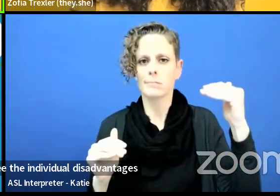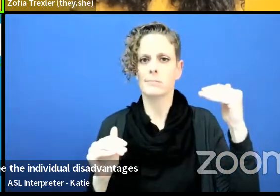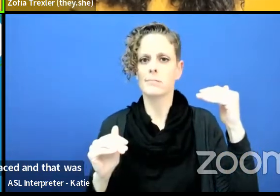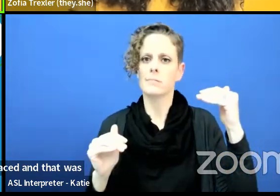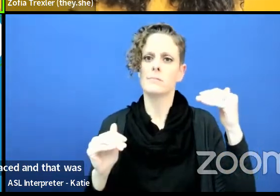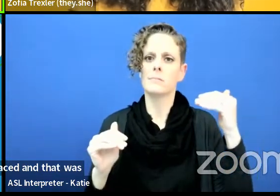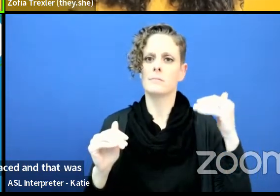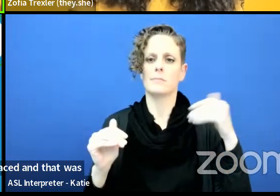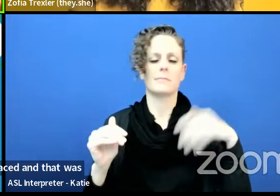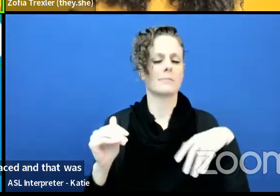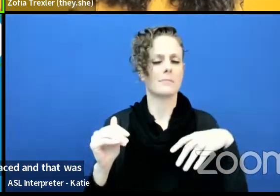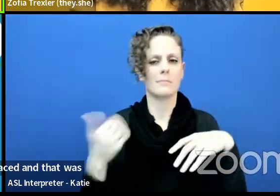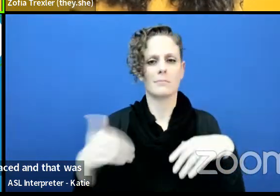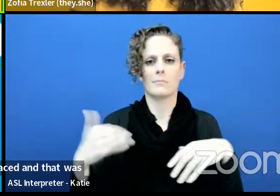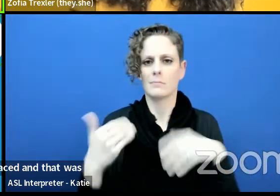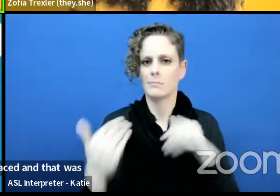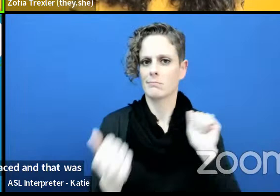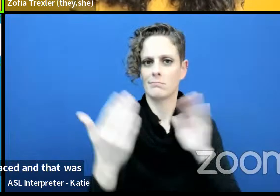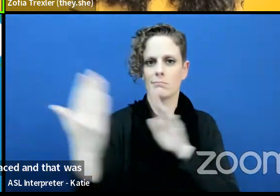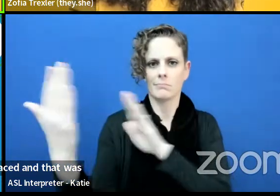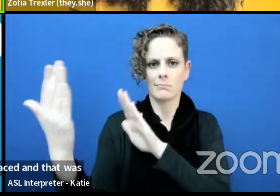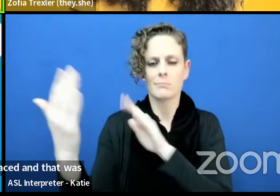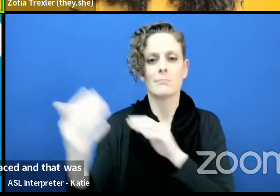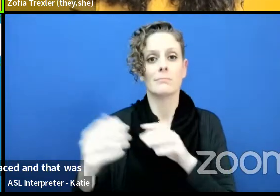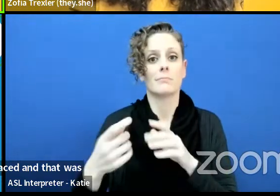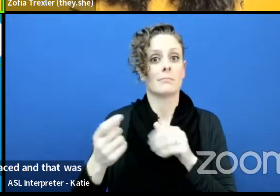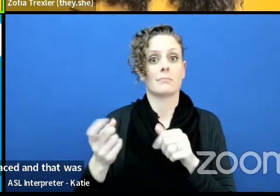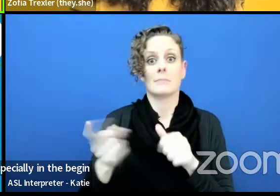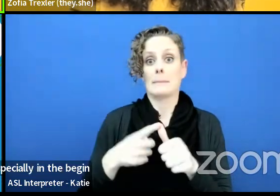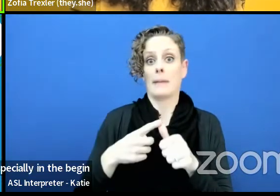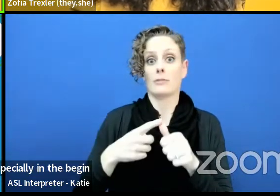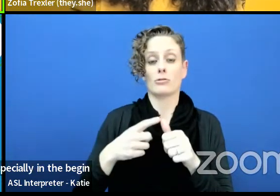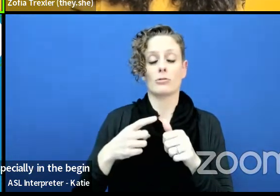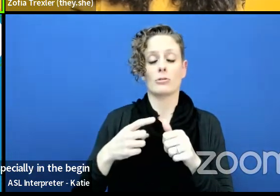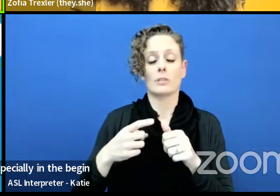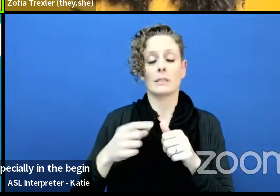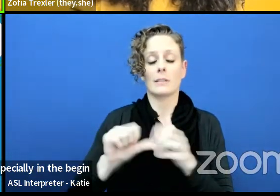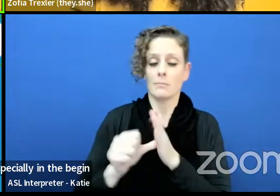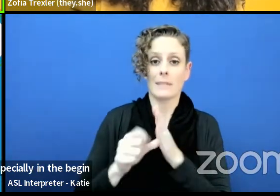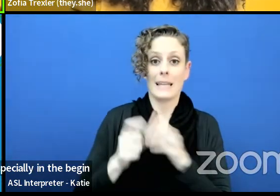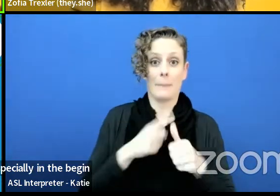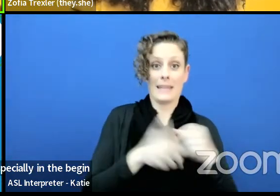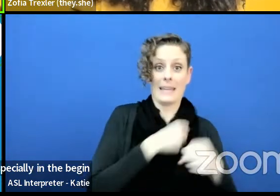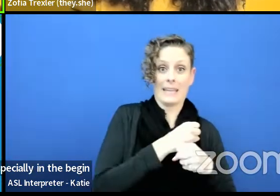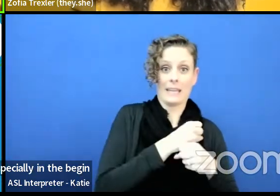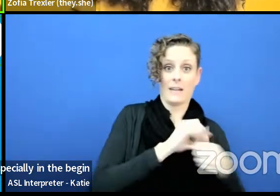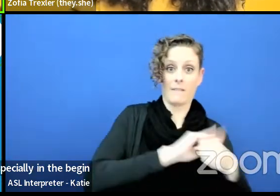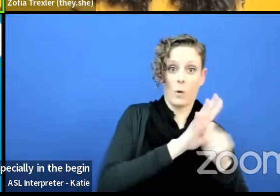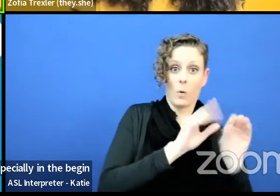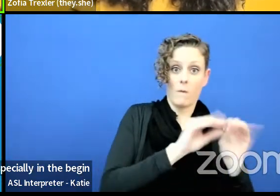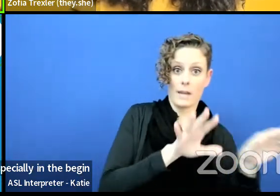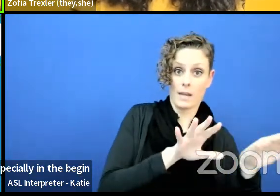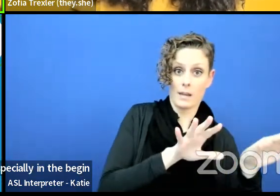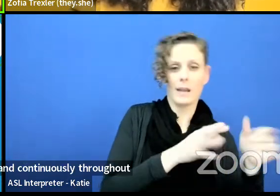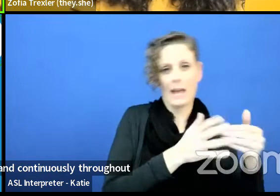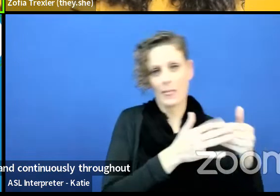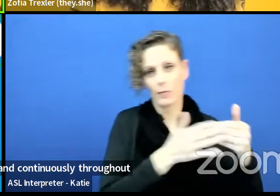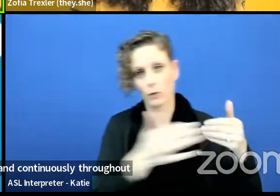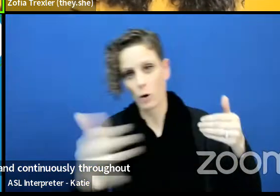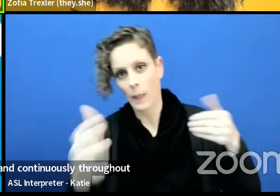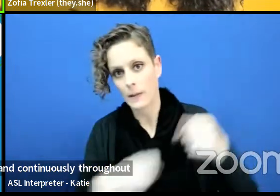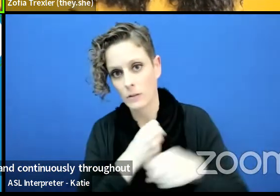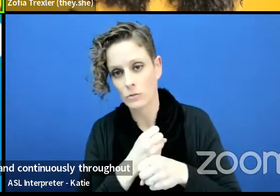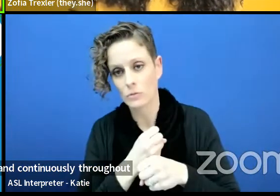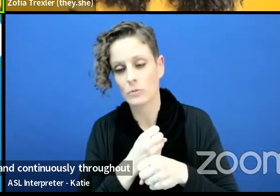shown, especially in the beginning, during the COVID era and continuously throughout the years. And for me,